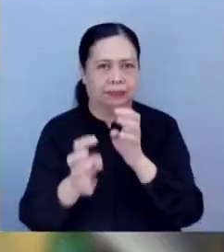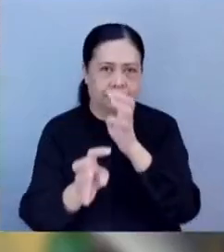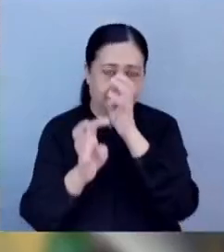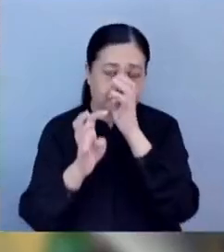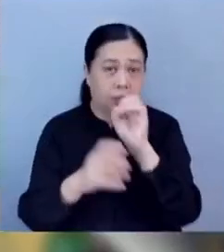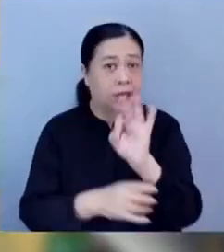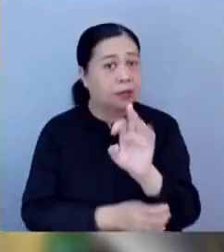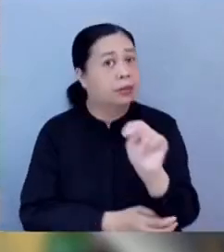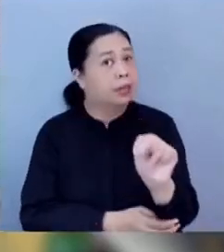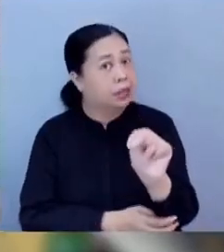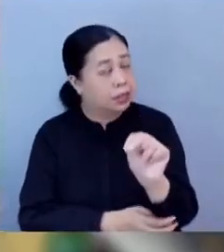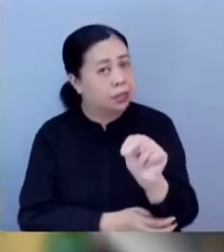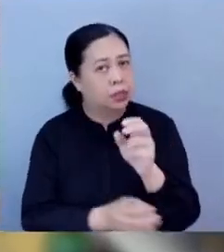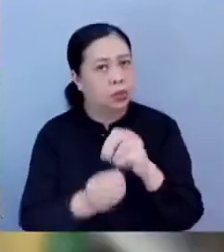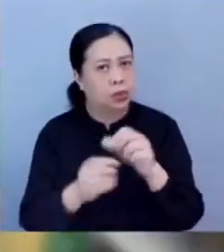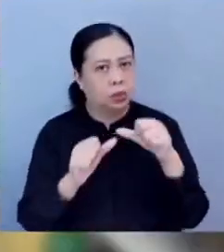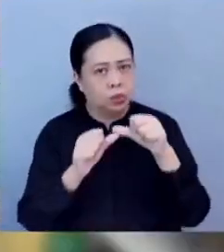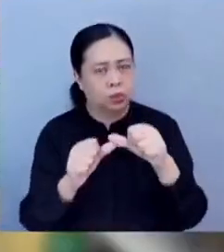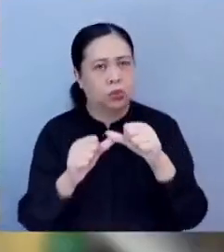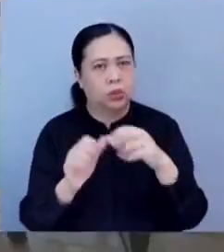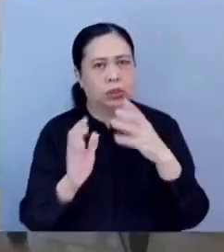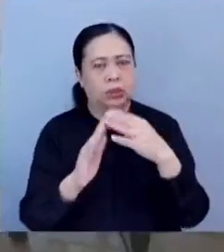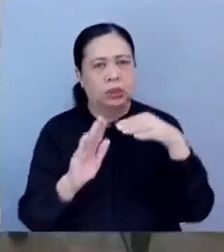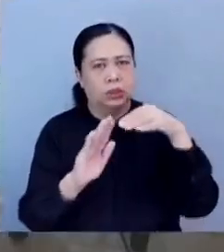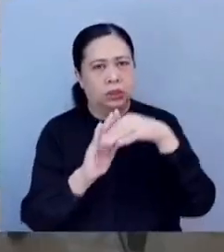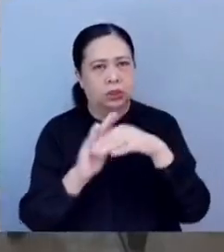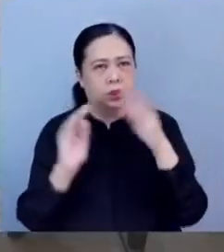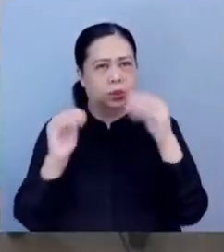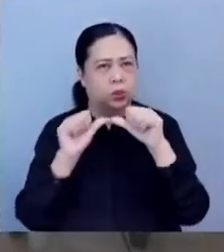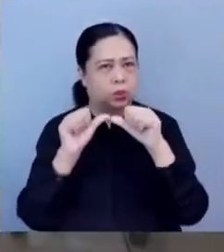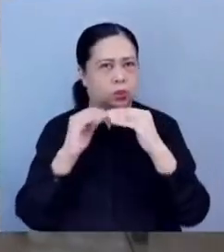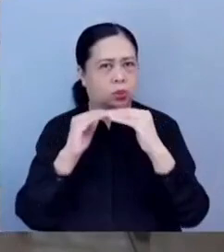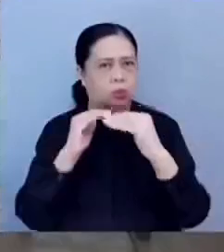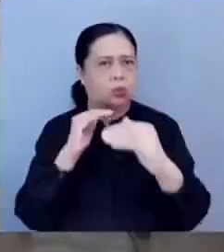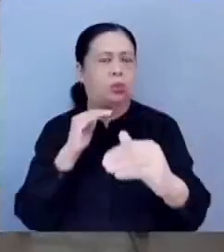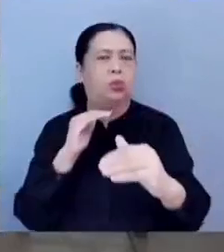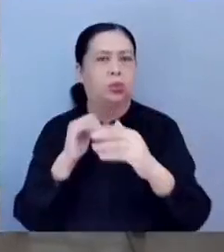necessary to steer inflation towards a target consistent path.